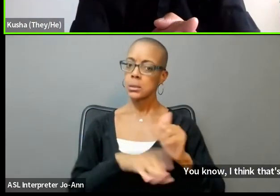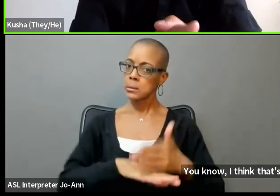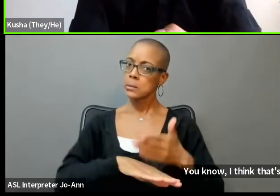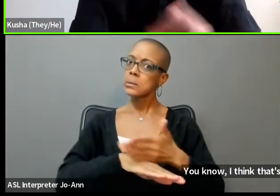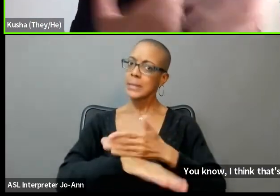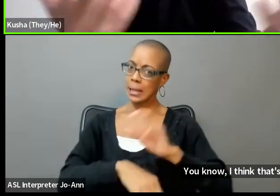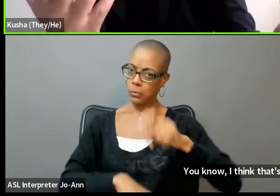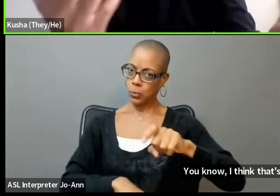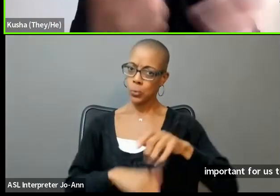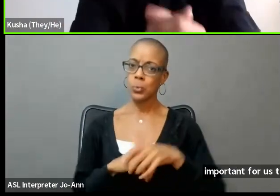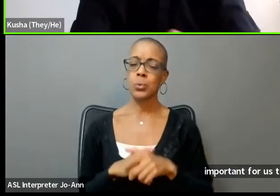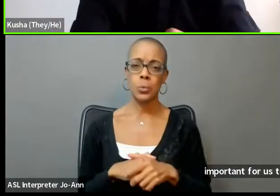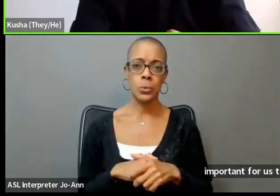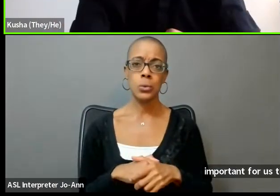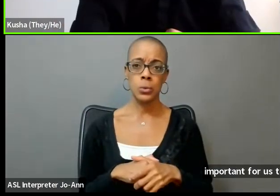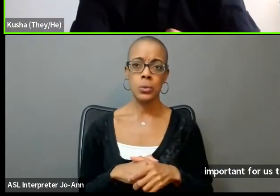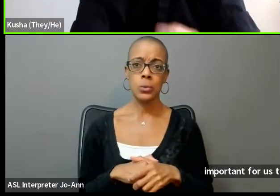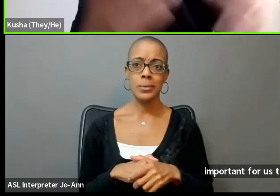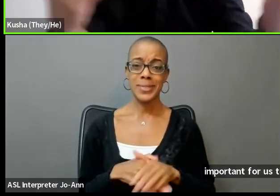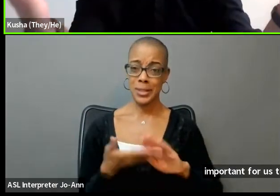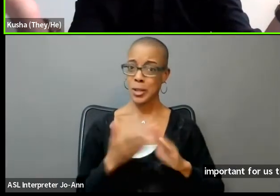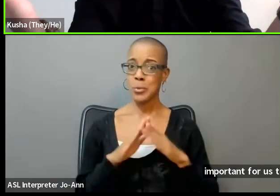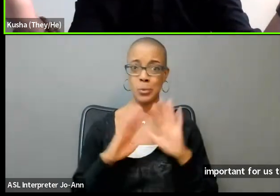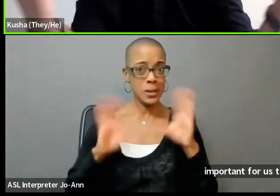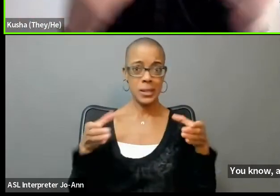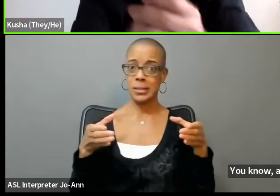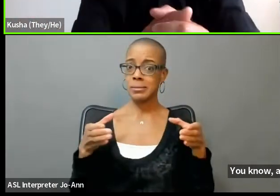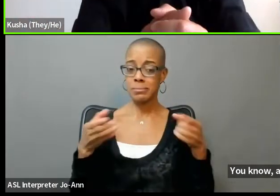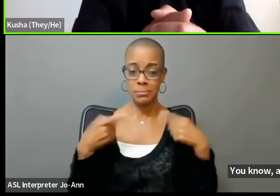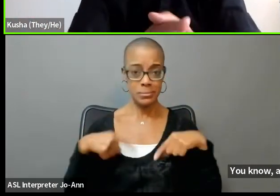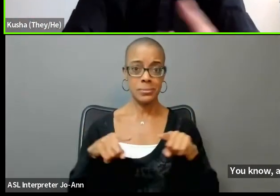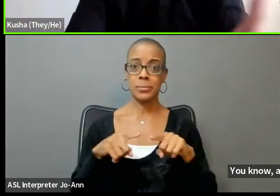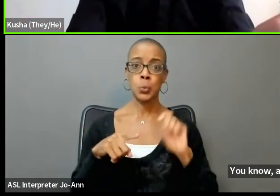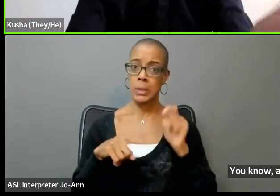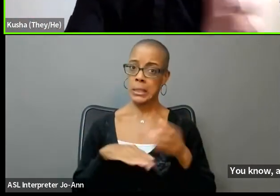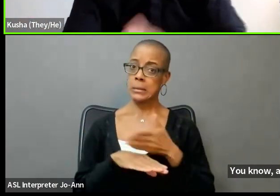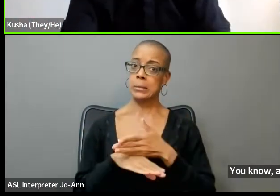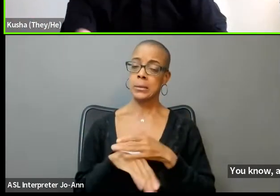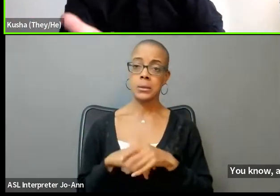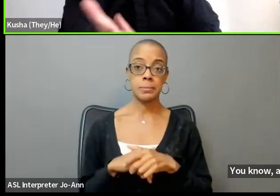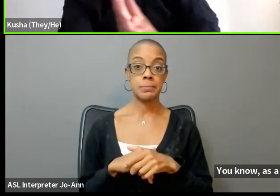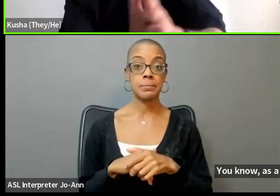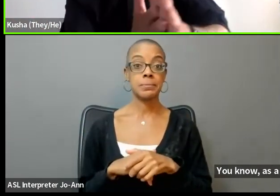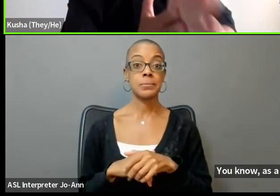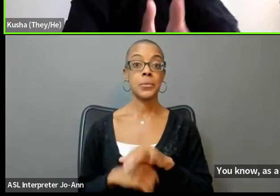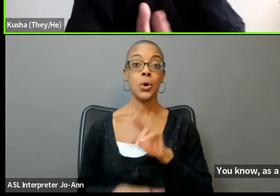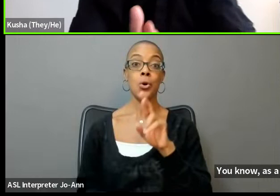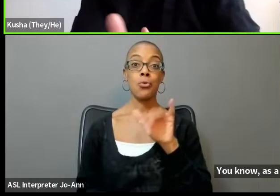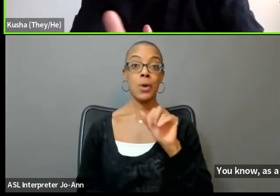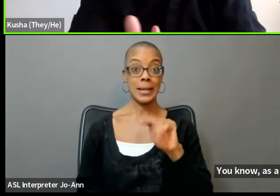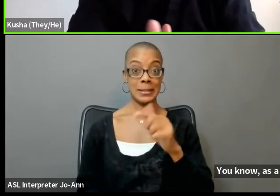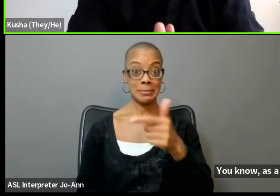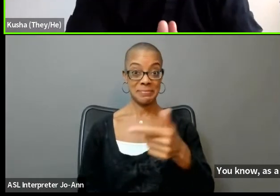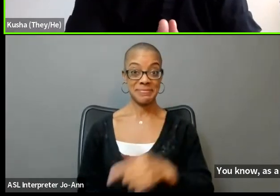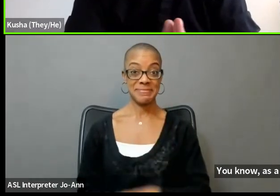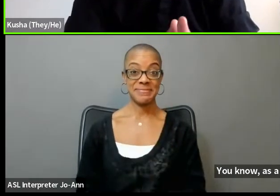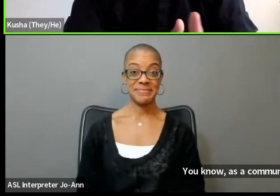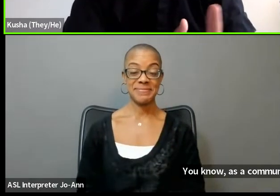as a community as a whole. So, Ryan.